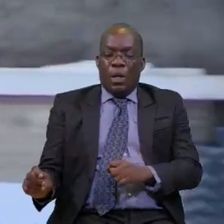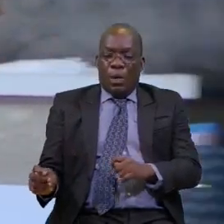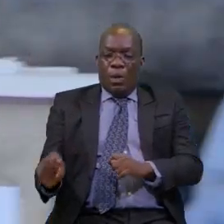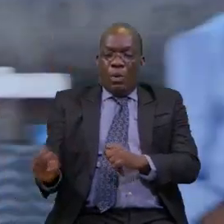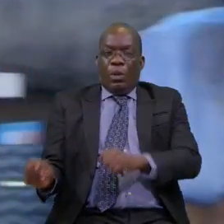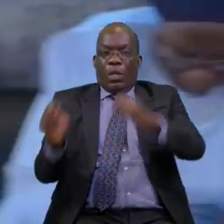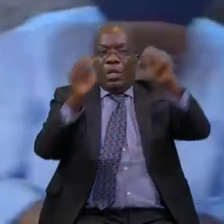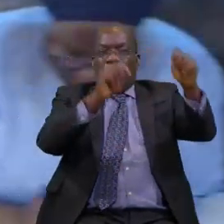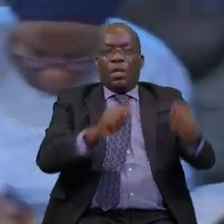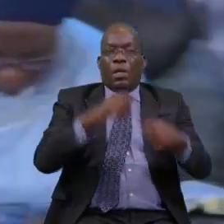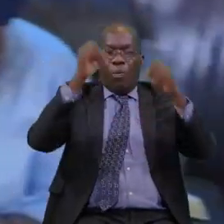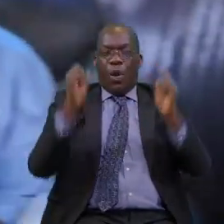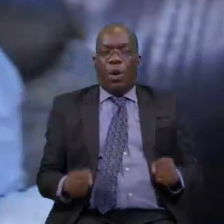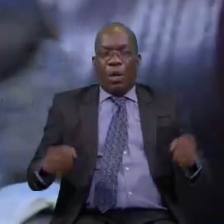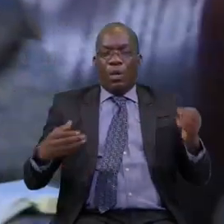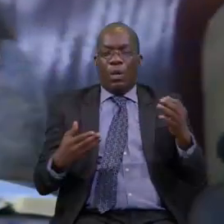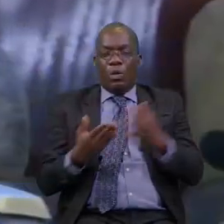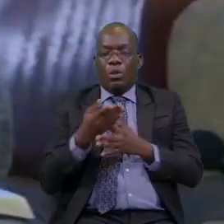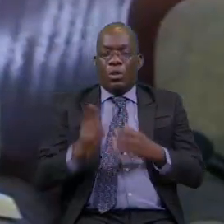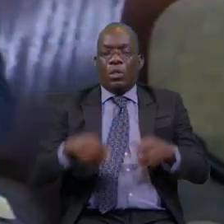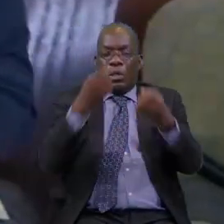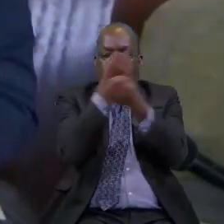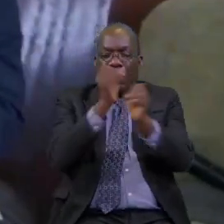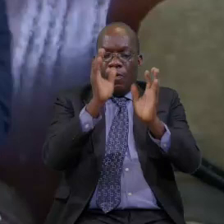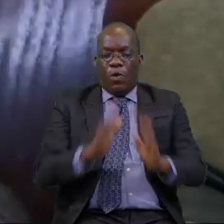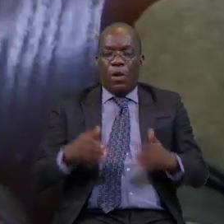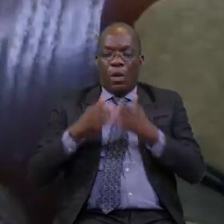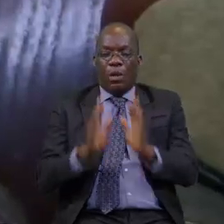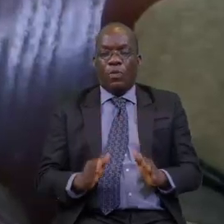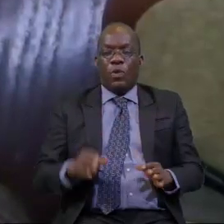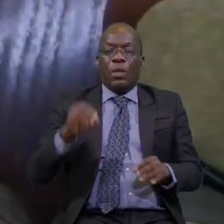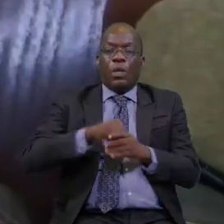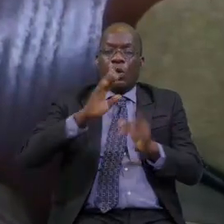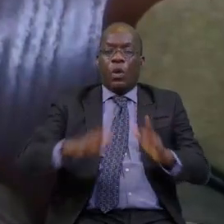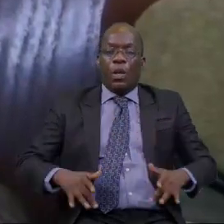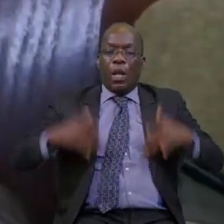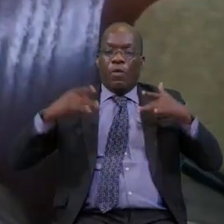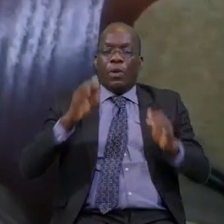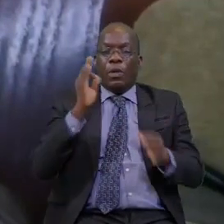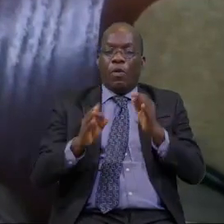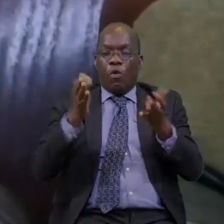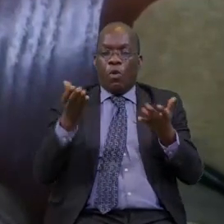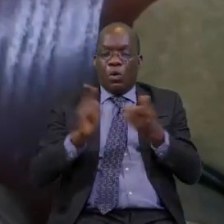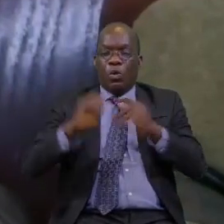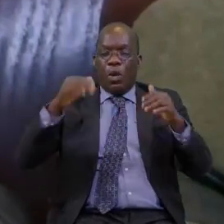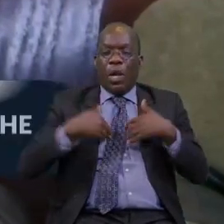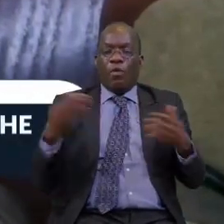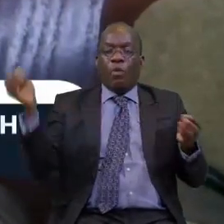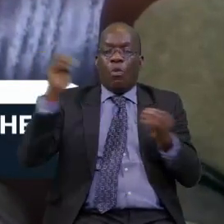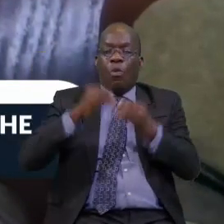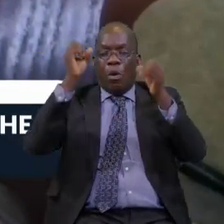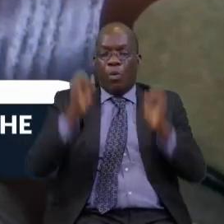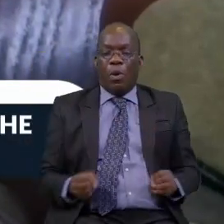Savior leader. In your life, if you could have transcending power, more power than you